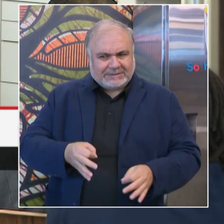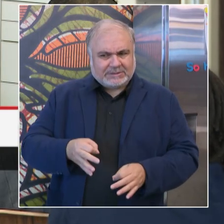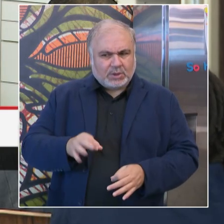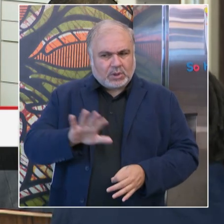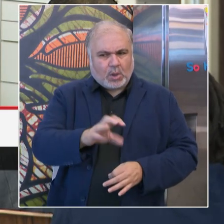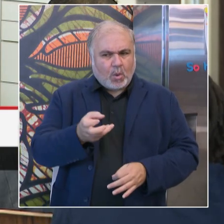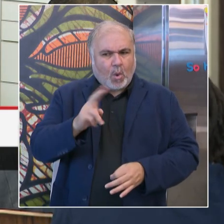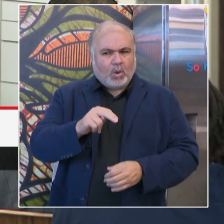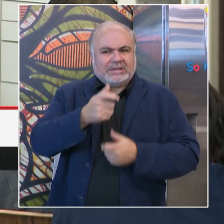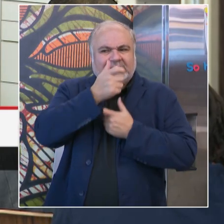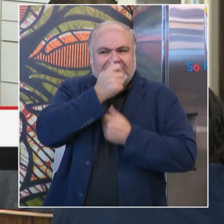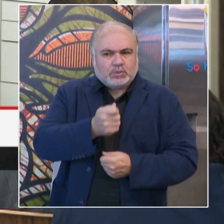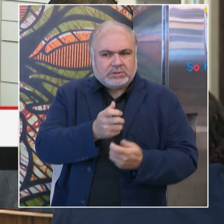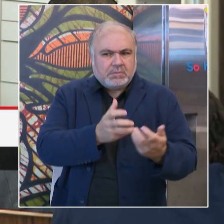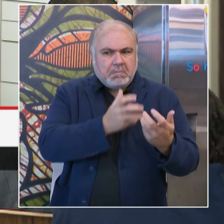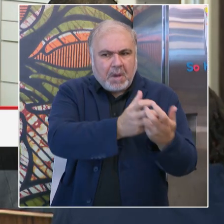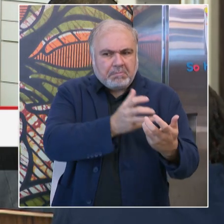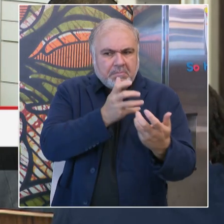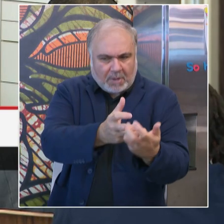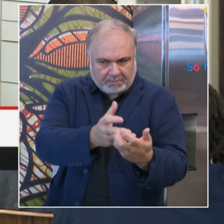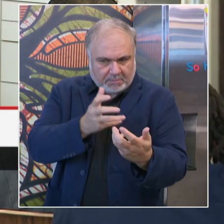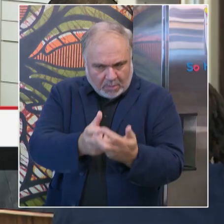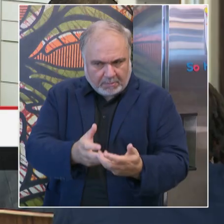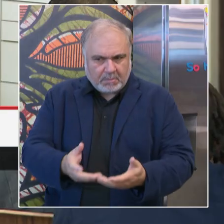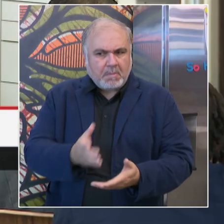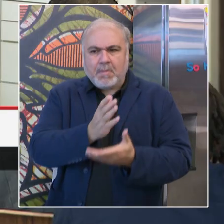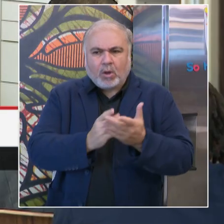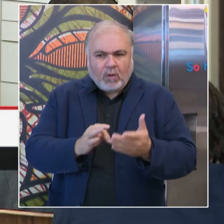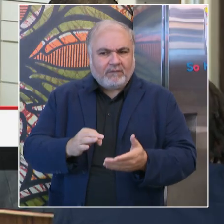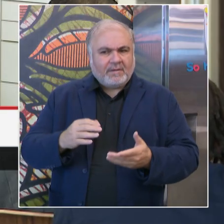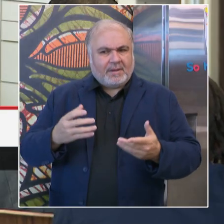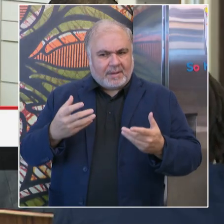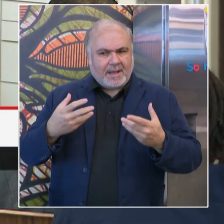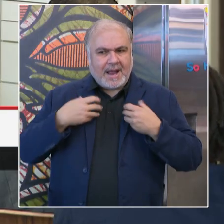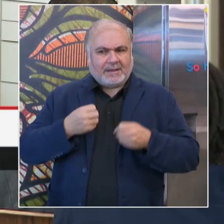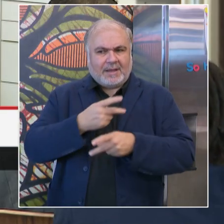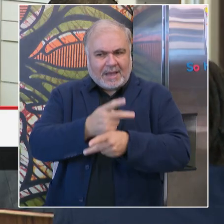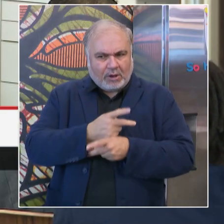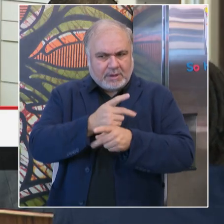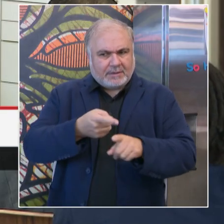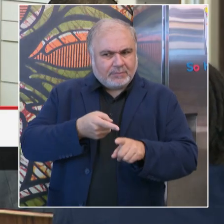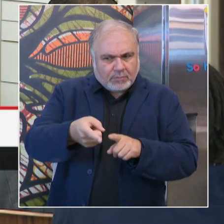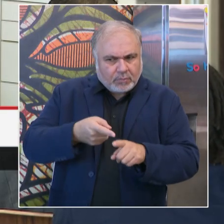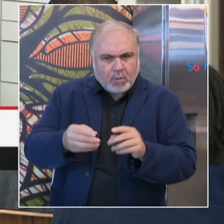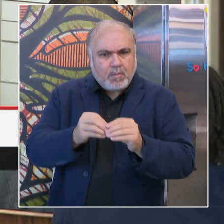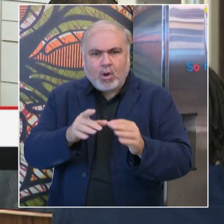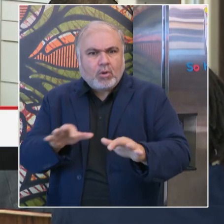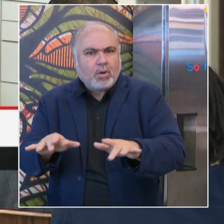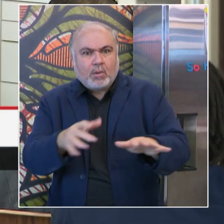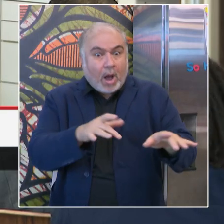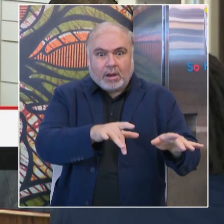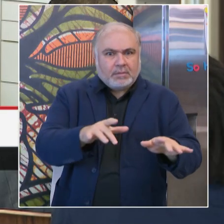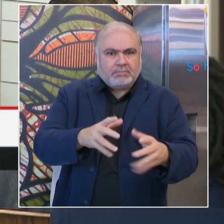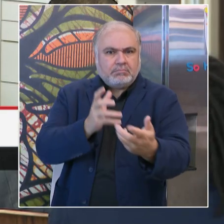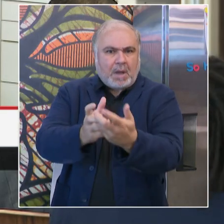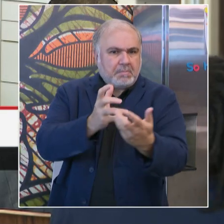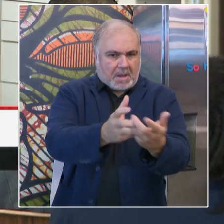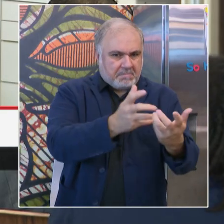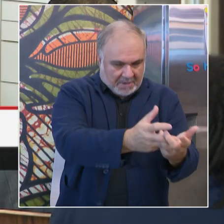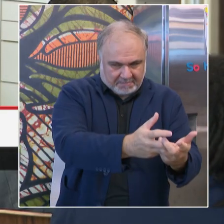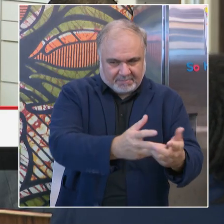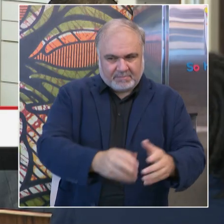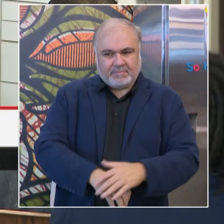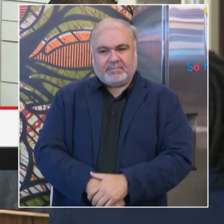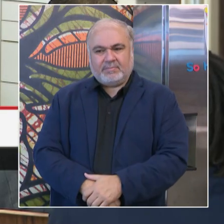and aspirations. And so during the one-year apprenticeships, participants will be full-time employees and will be